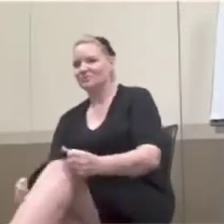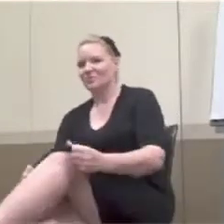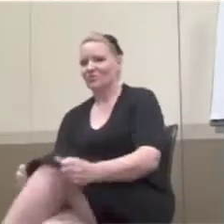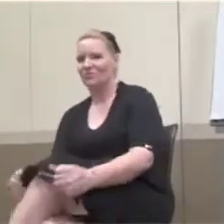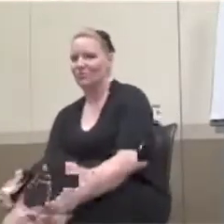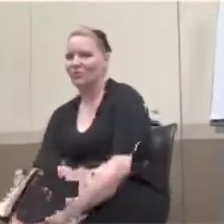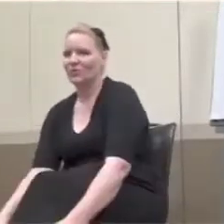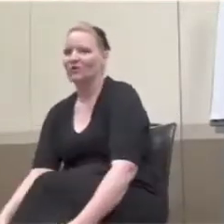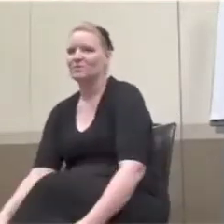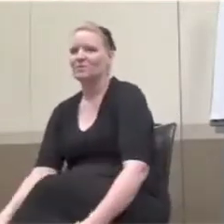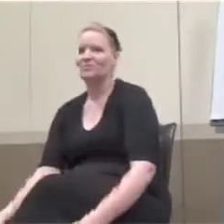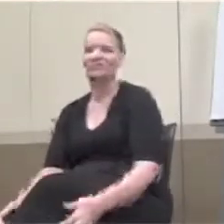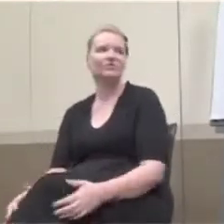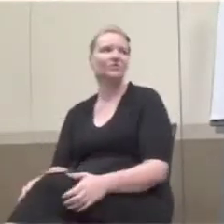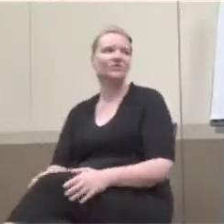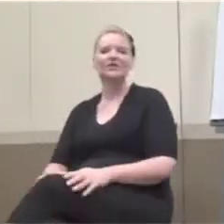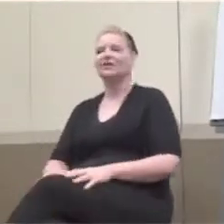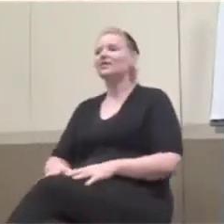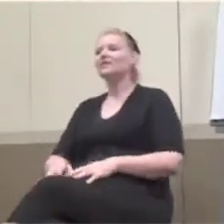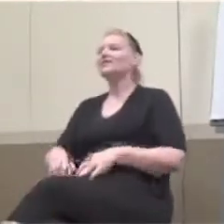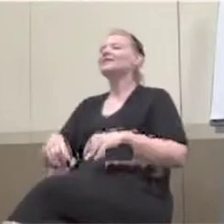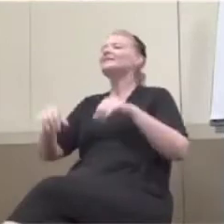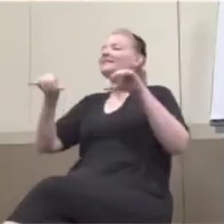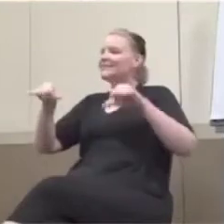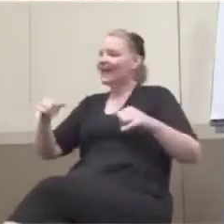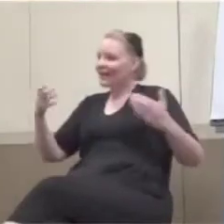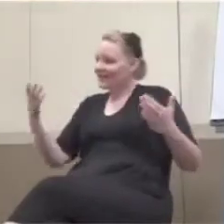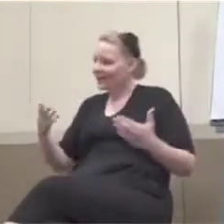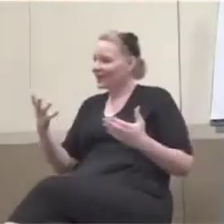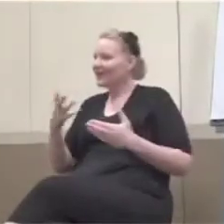Not that you're not staying in the here and now.